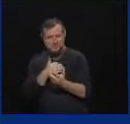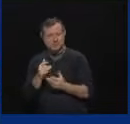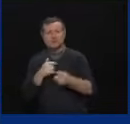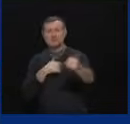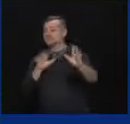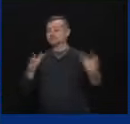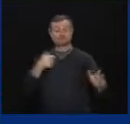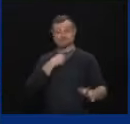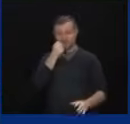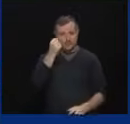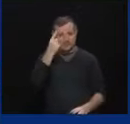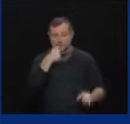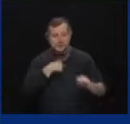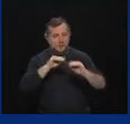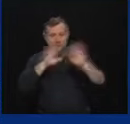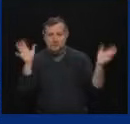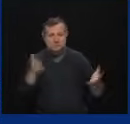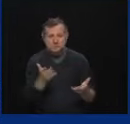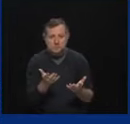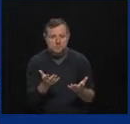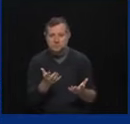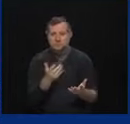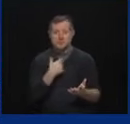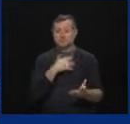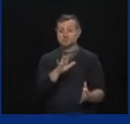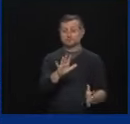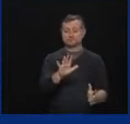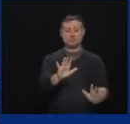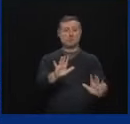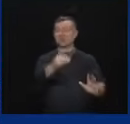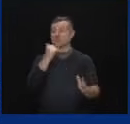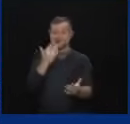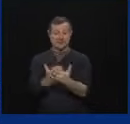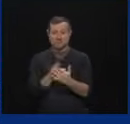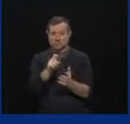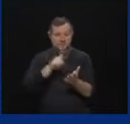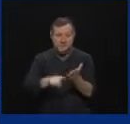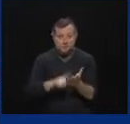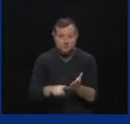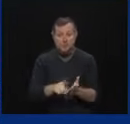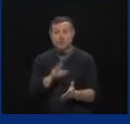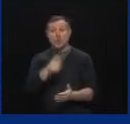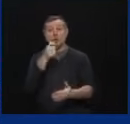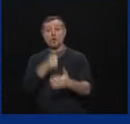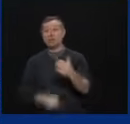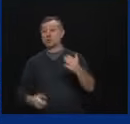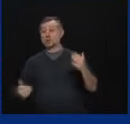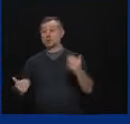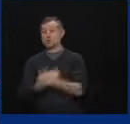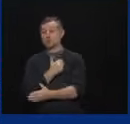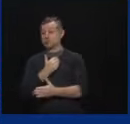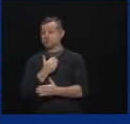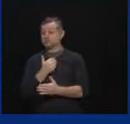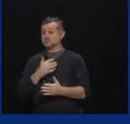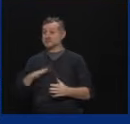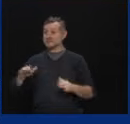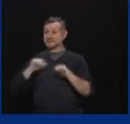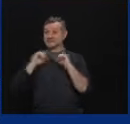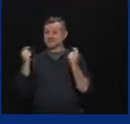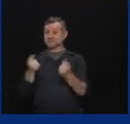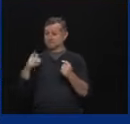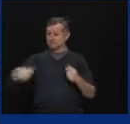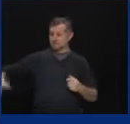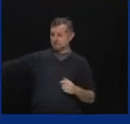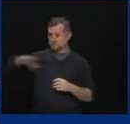phase where there are experts conducting studies on the cost of a new stadium, still showing us the numbers on a